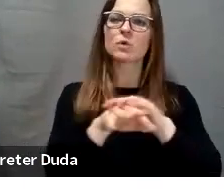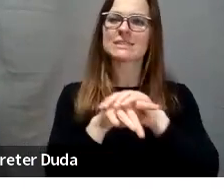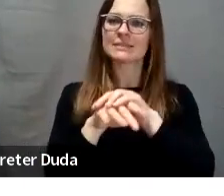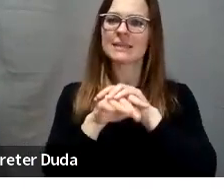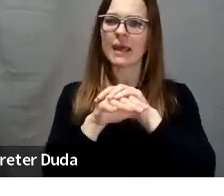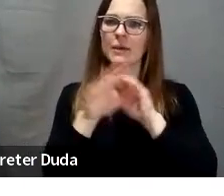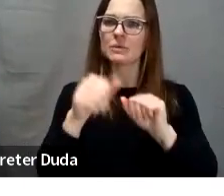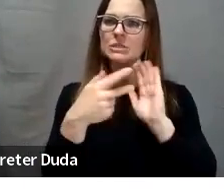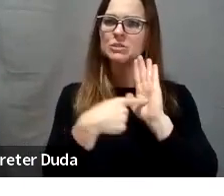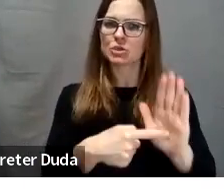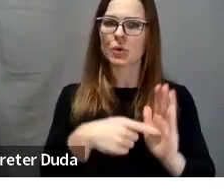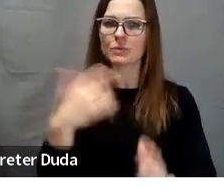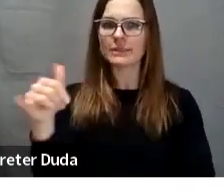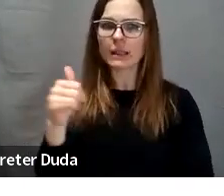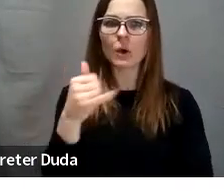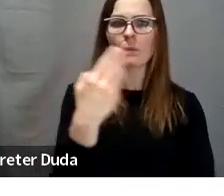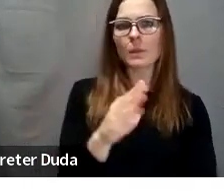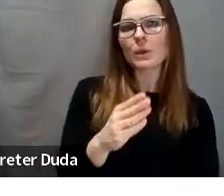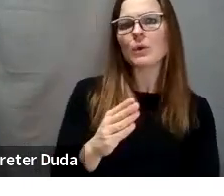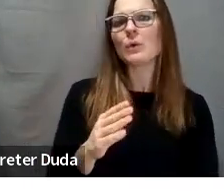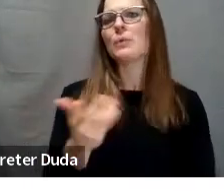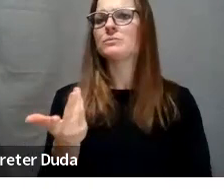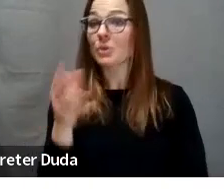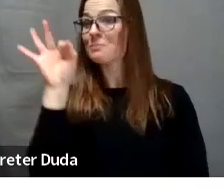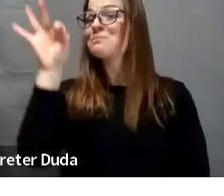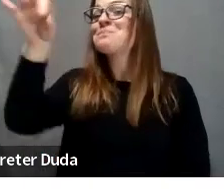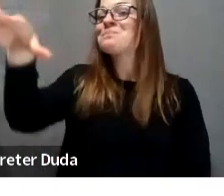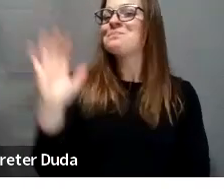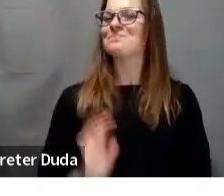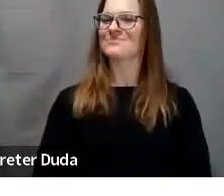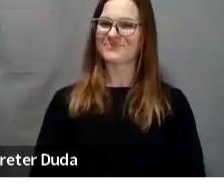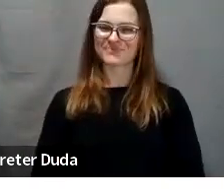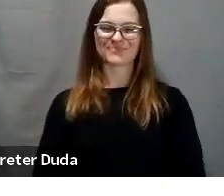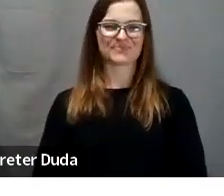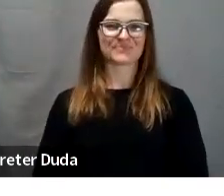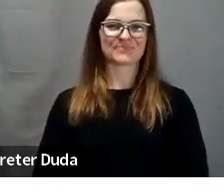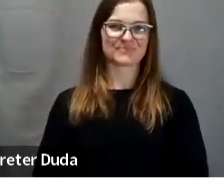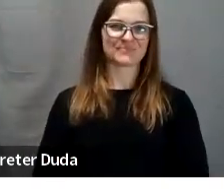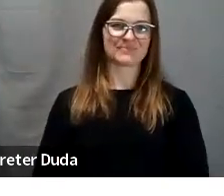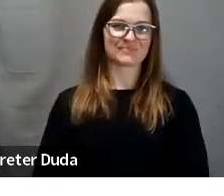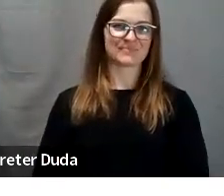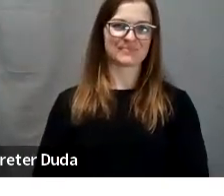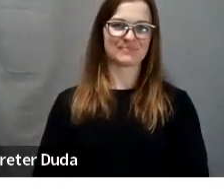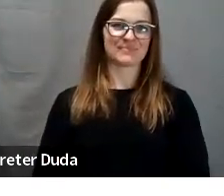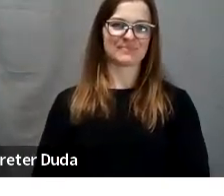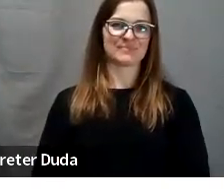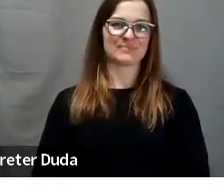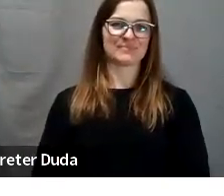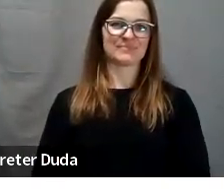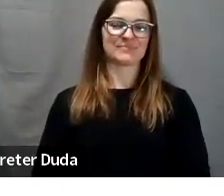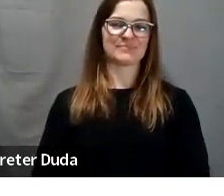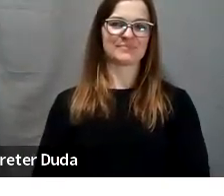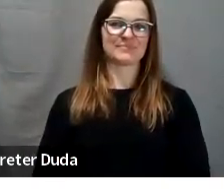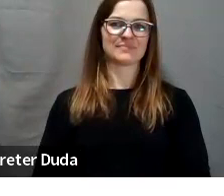blue things are? Just an idea. And then we also have another version